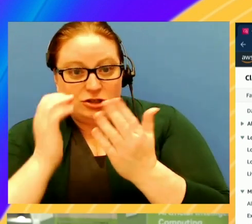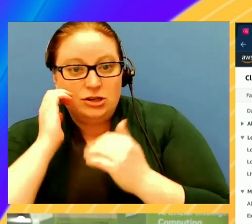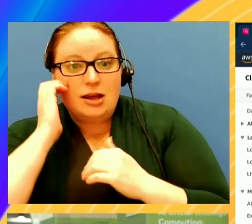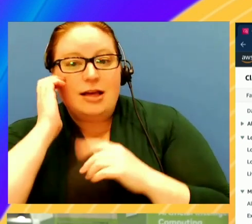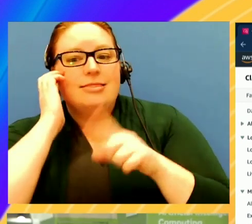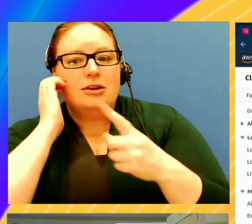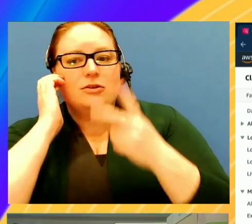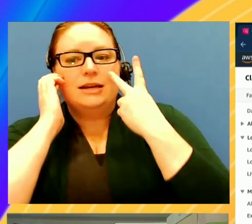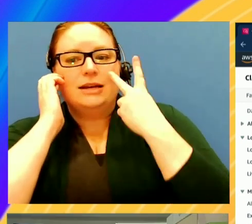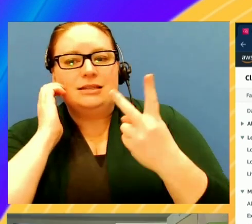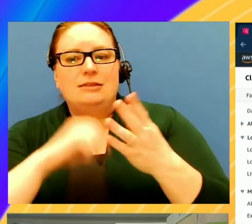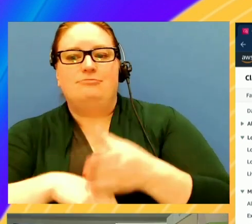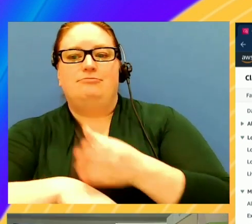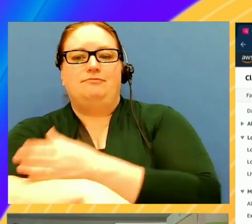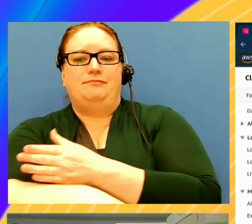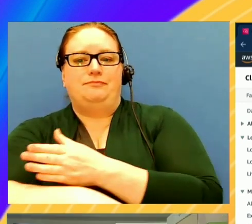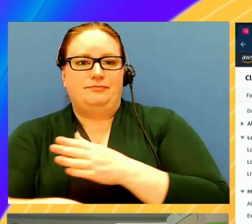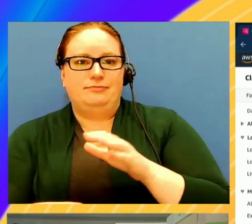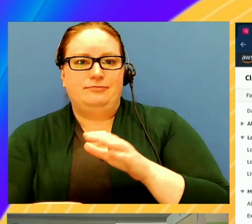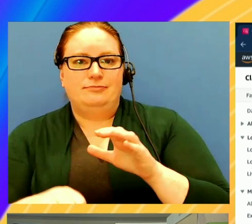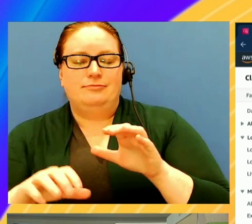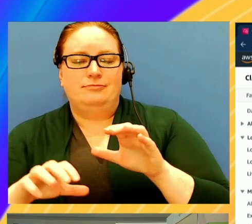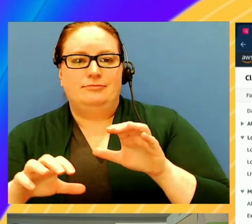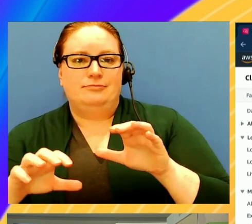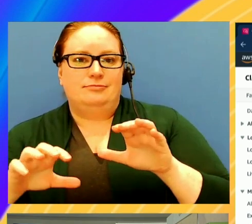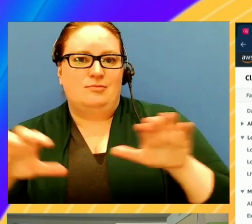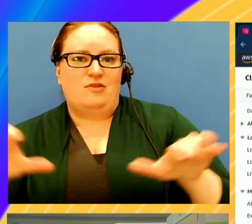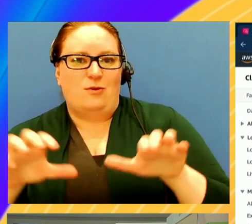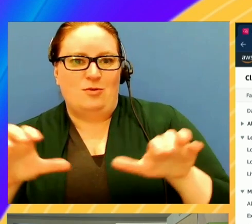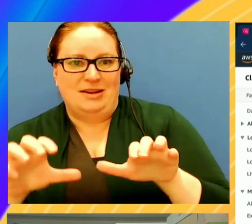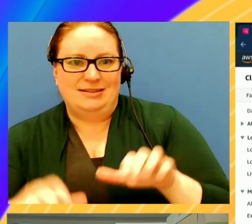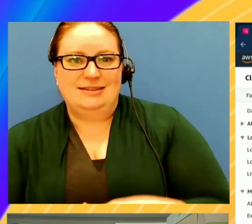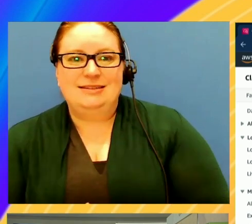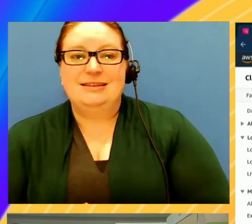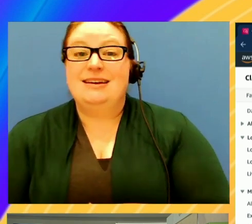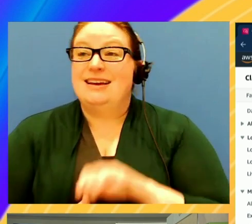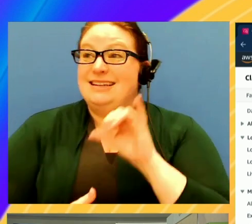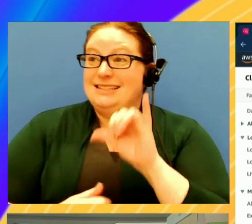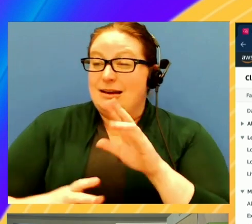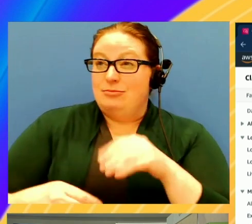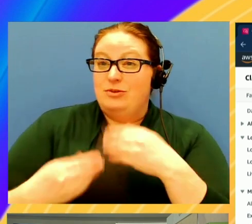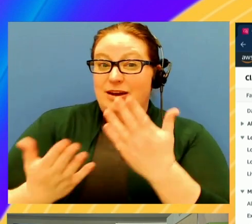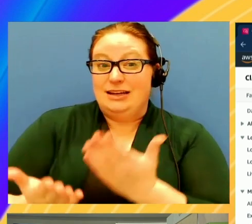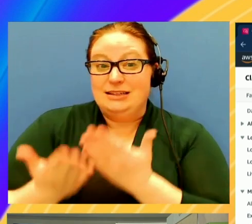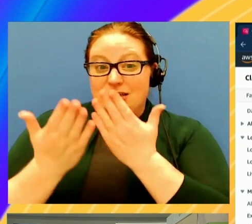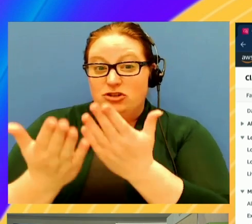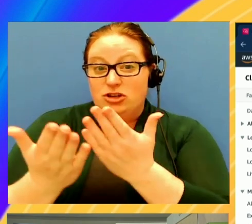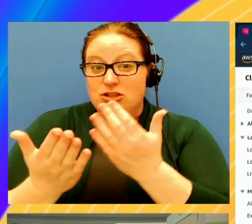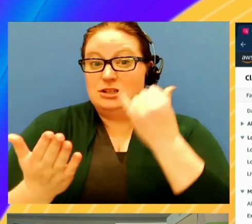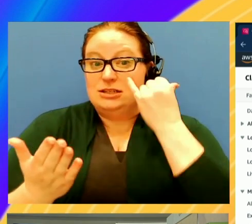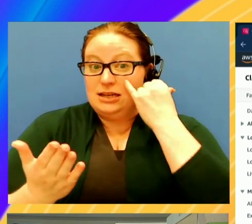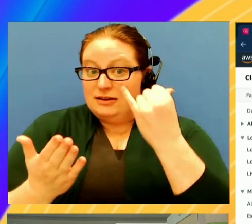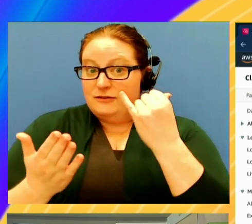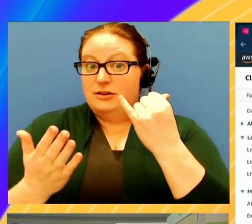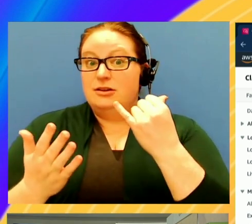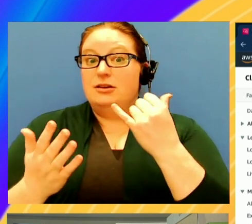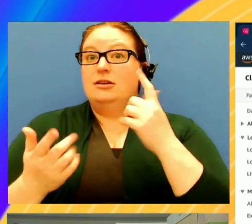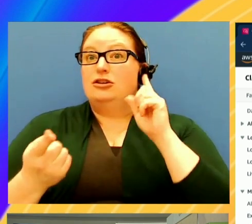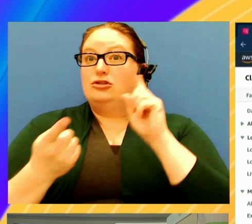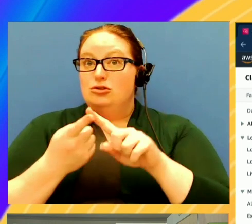improved performance. And we see in here, is this giving suggestions if you were to move this application to a